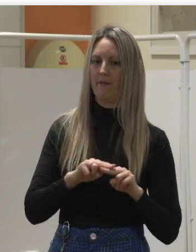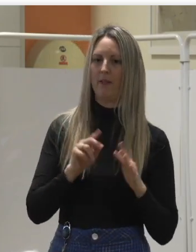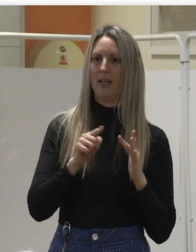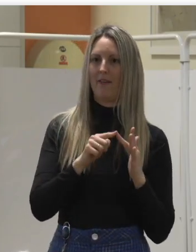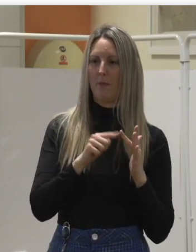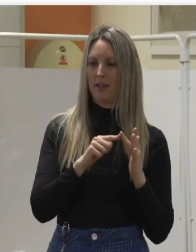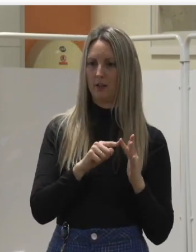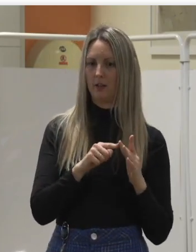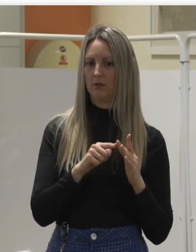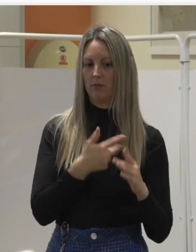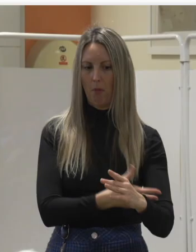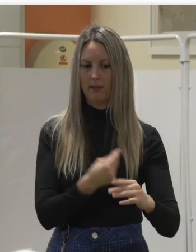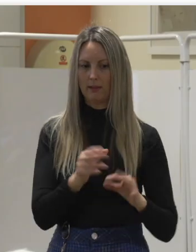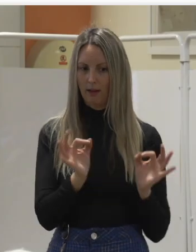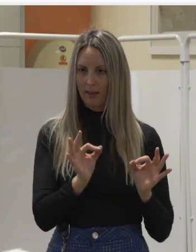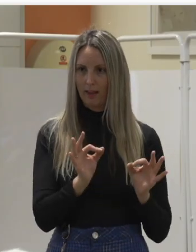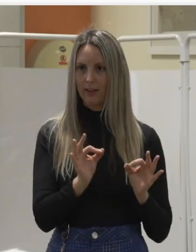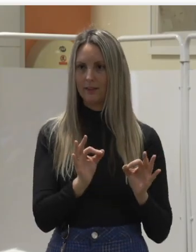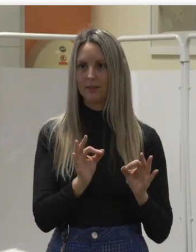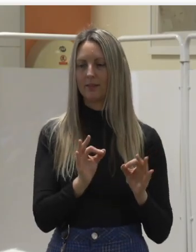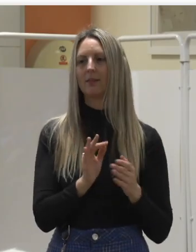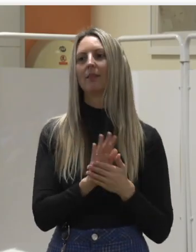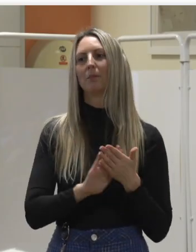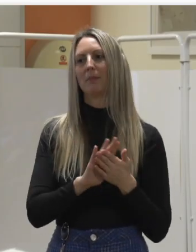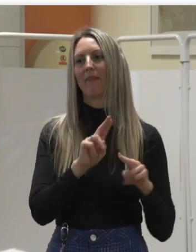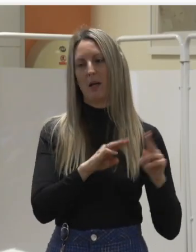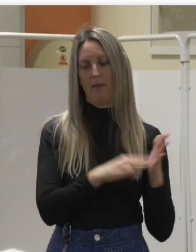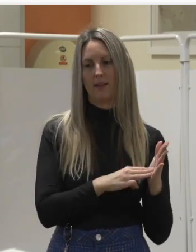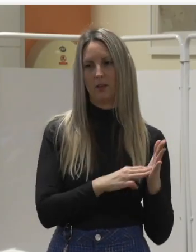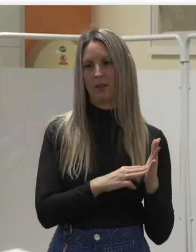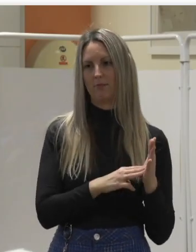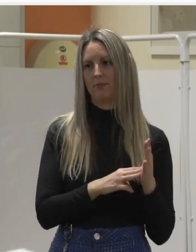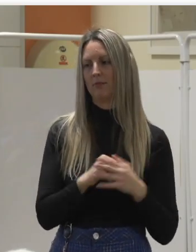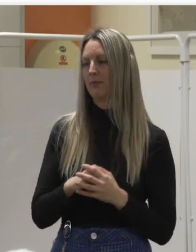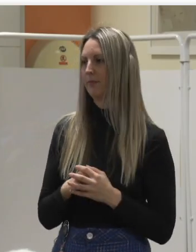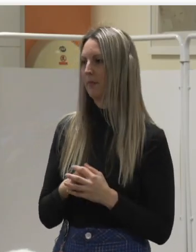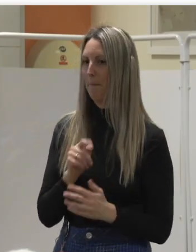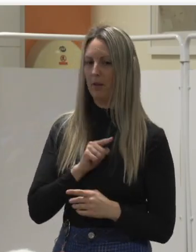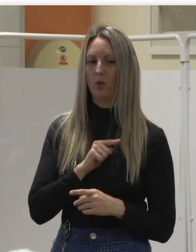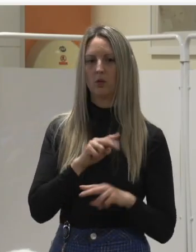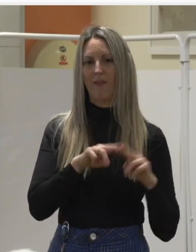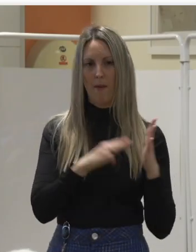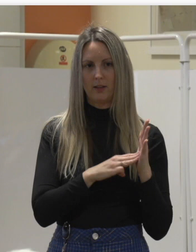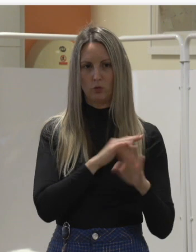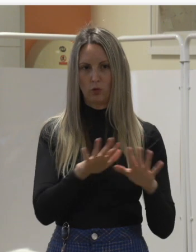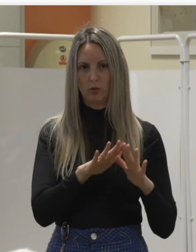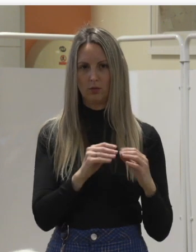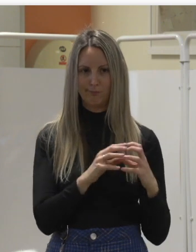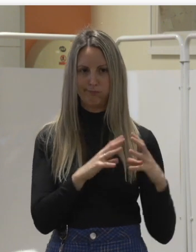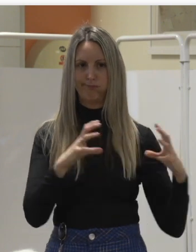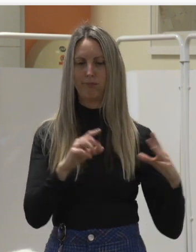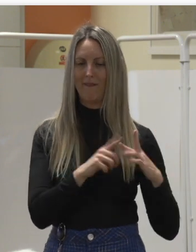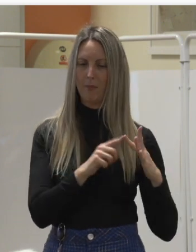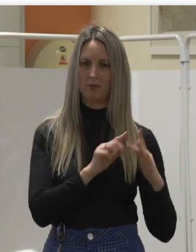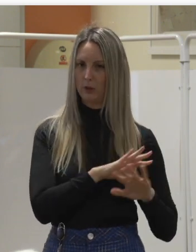abnormal in fibromyalgia, but in polymyalgia they are high, suggesting that immune system is actually in an overdrive causing